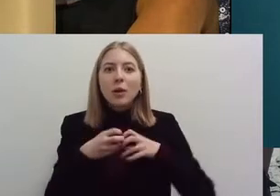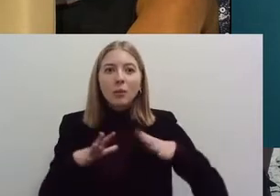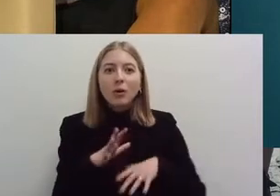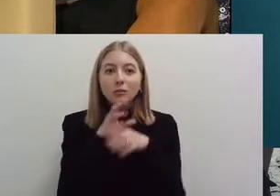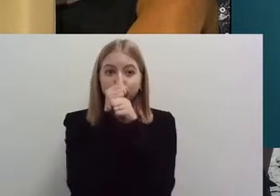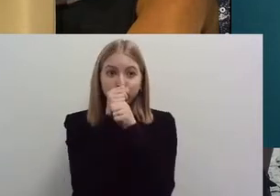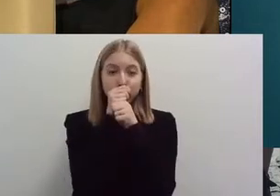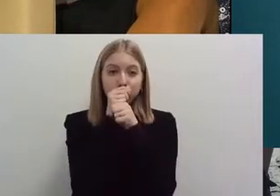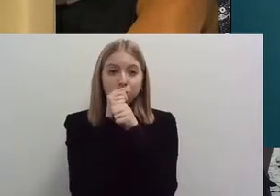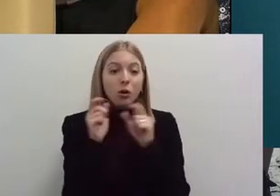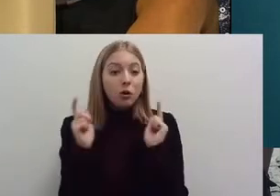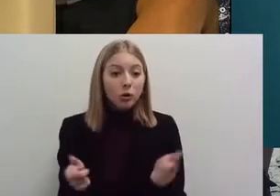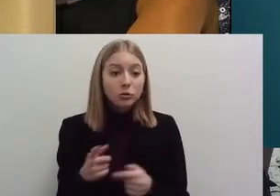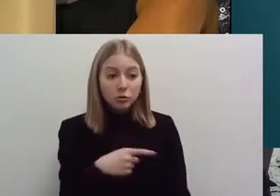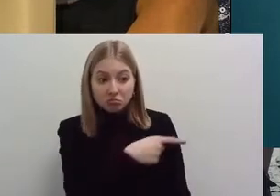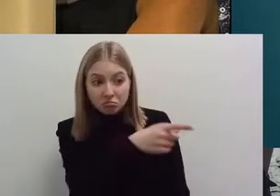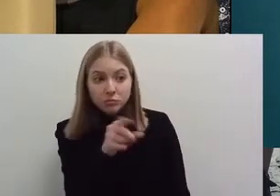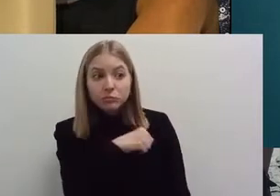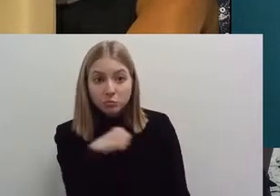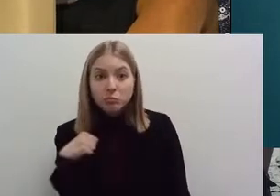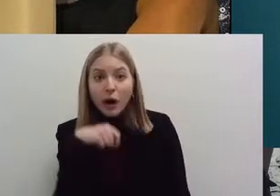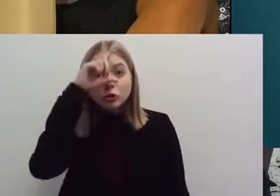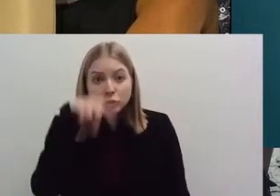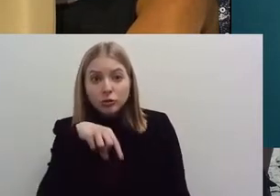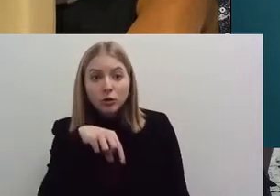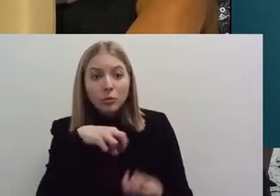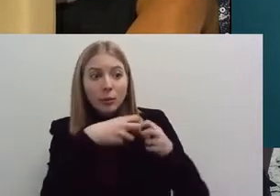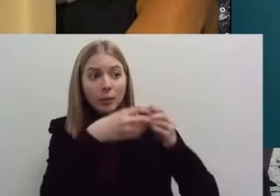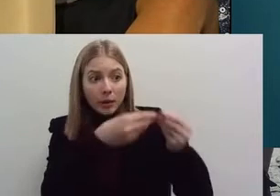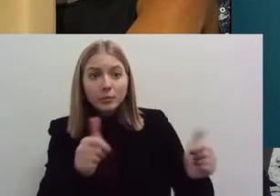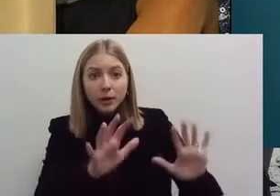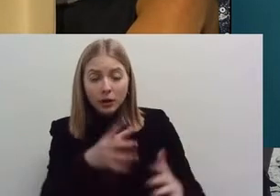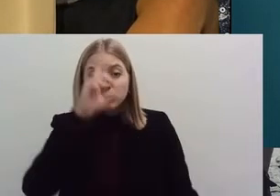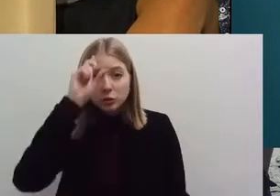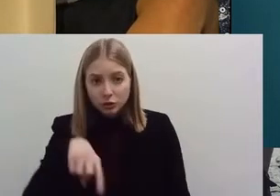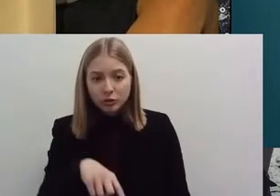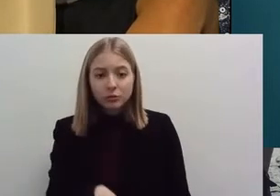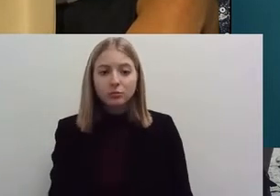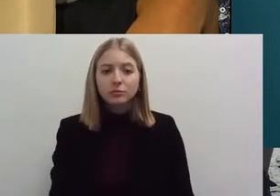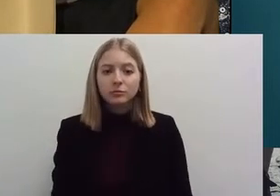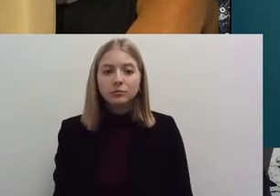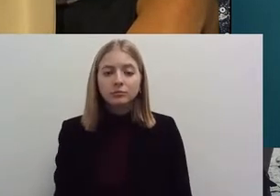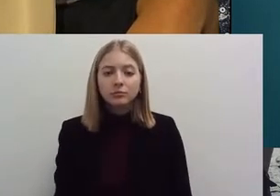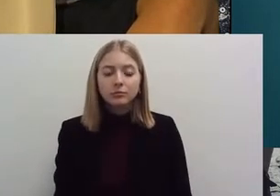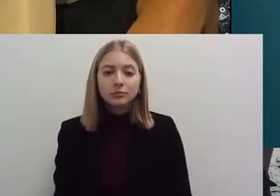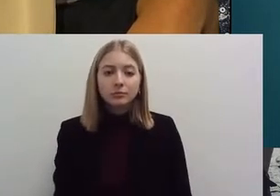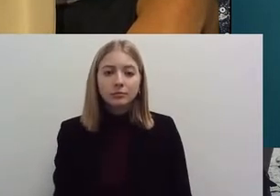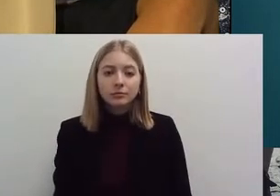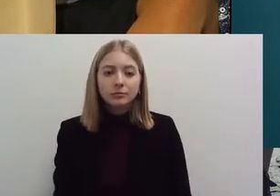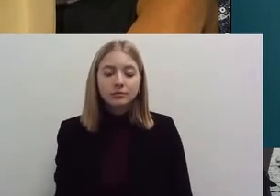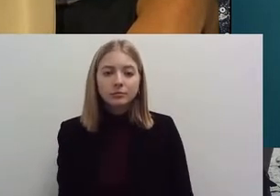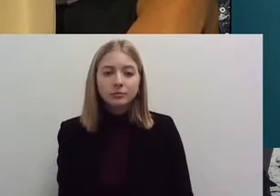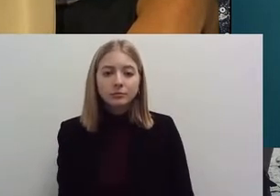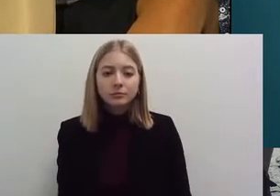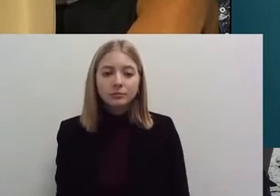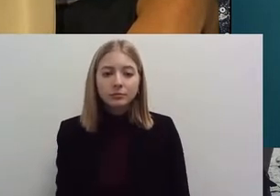obvious. Yes, teenager and the family has an issue, but I still hold the key for the solutions, and only